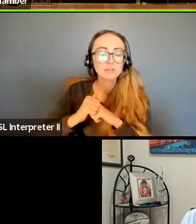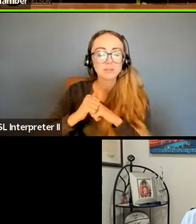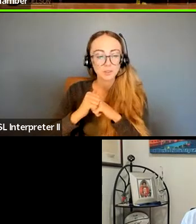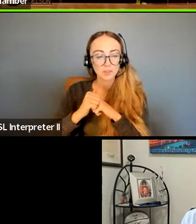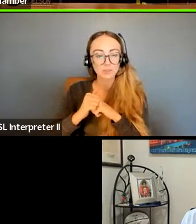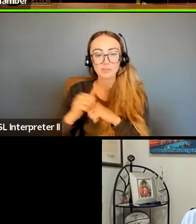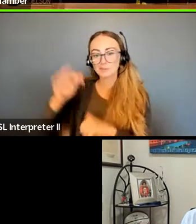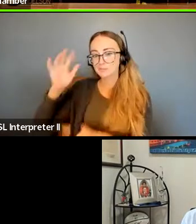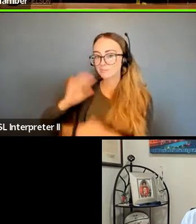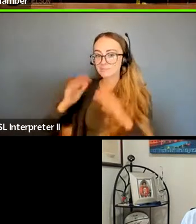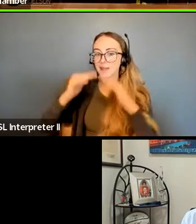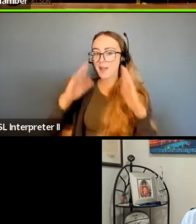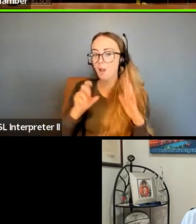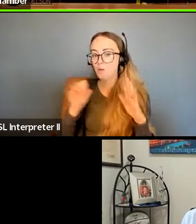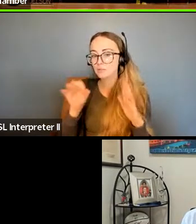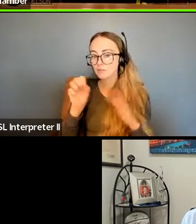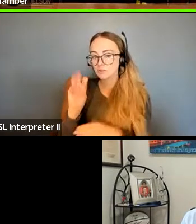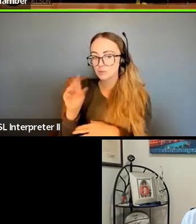same structure as the House of Swan.